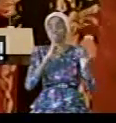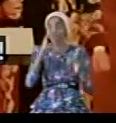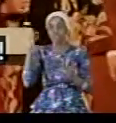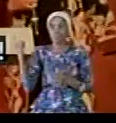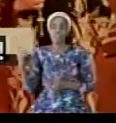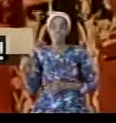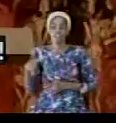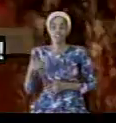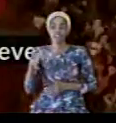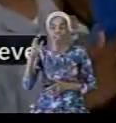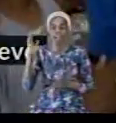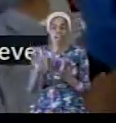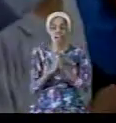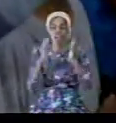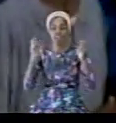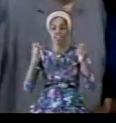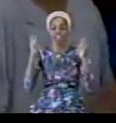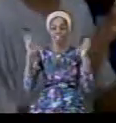mercy forever.